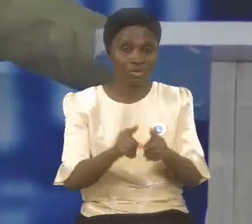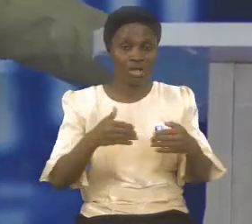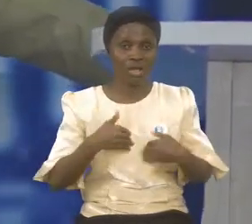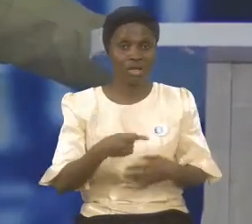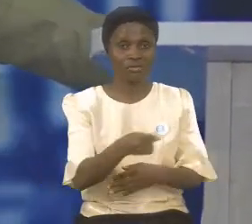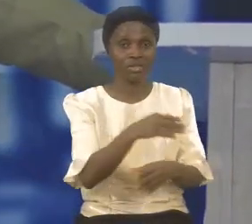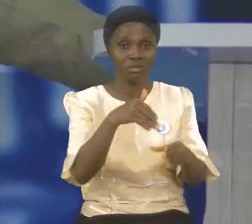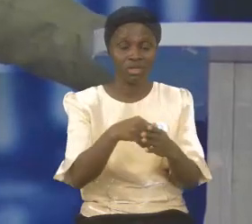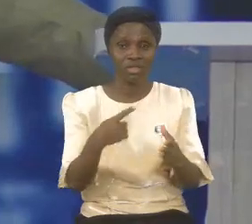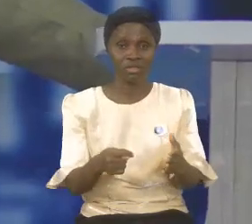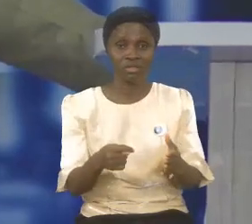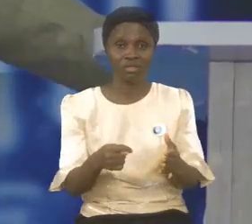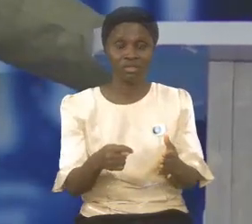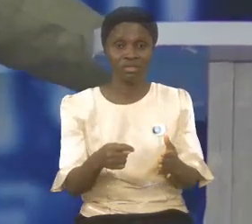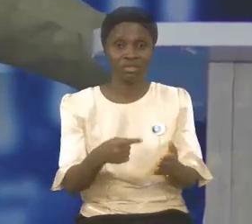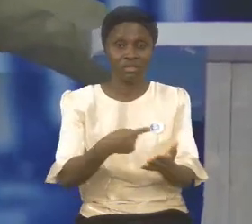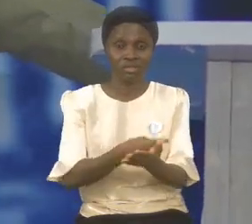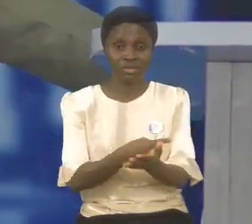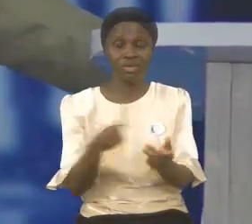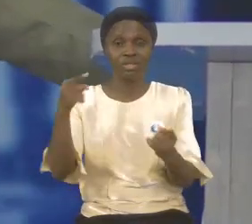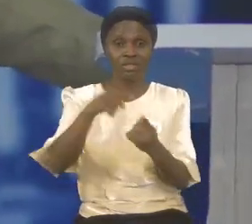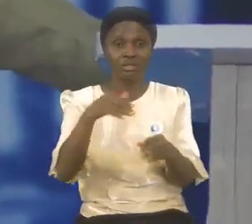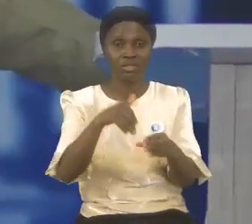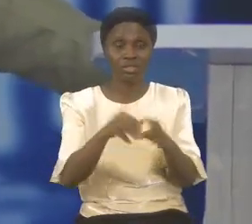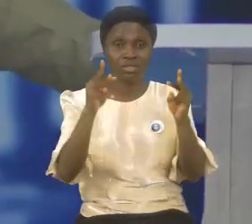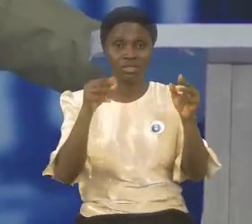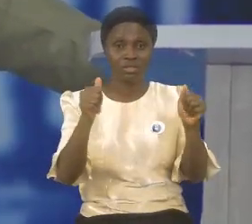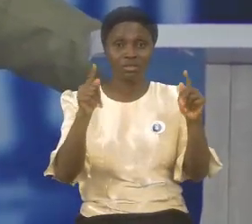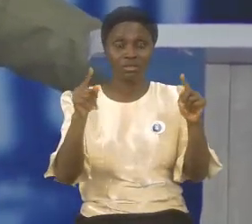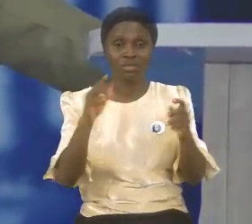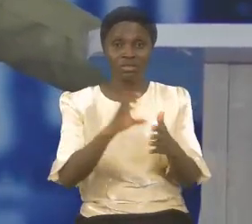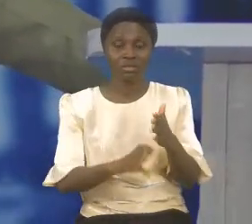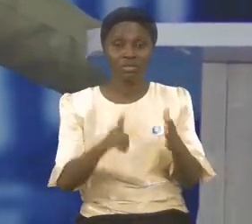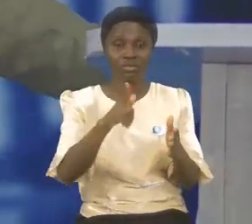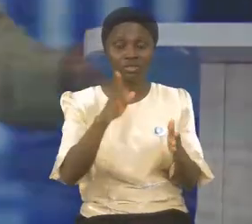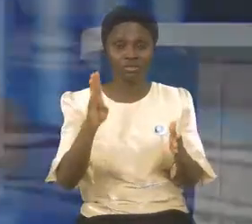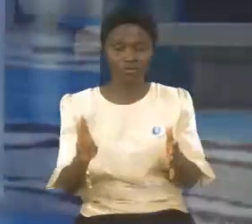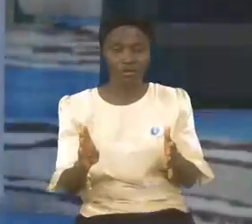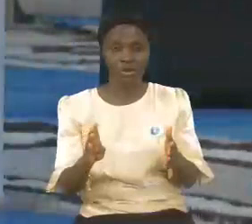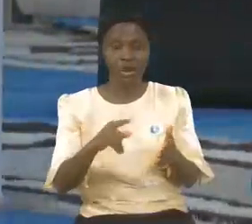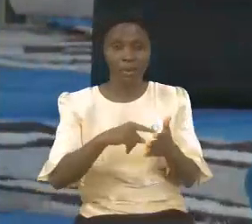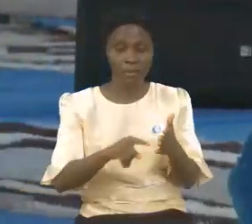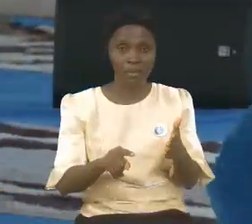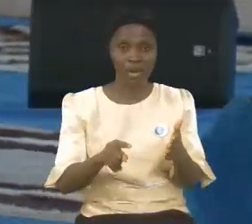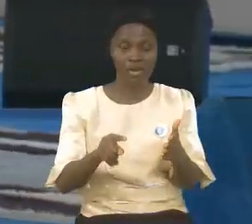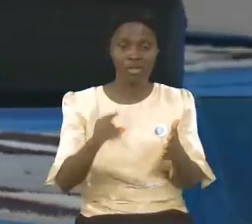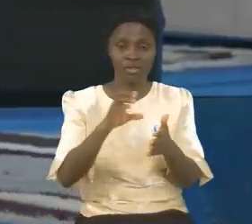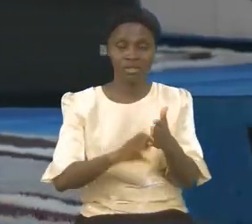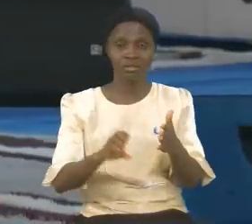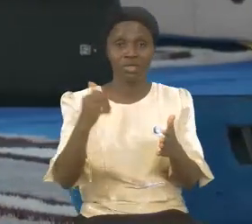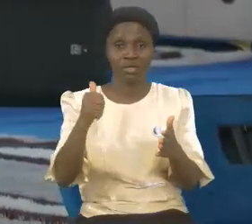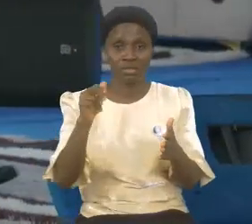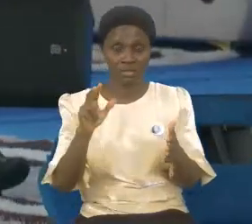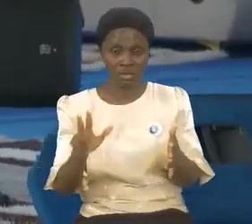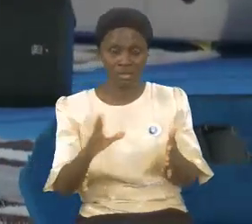chapter 24, chapter 25, and Mark chapter 13, and Luke chapter 21. And so